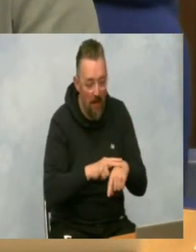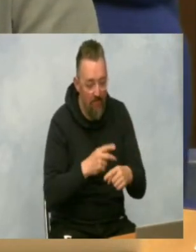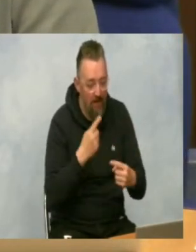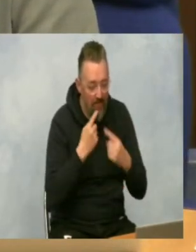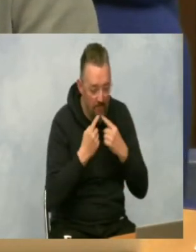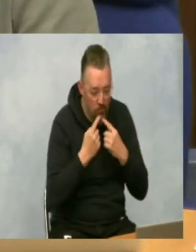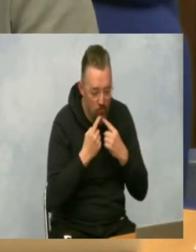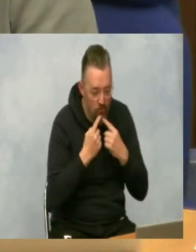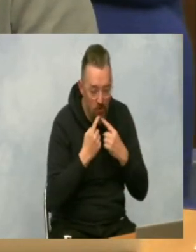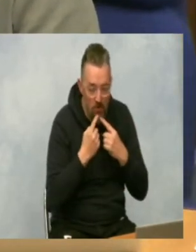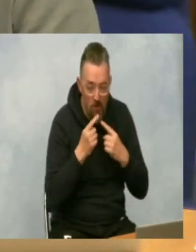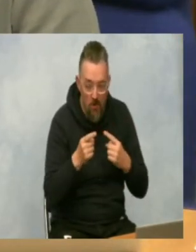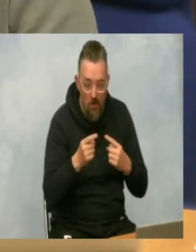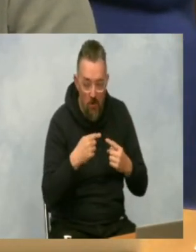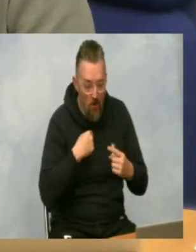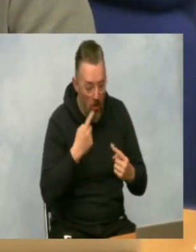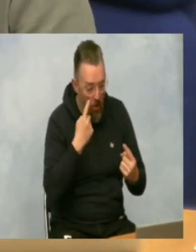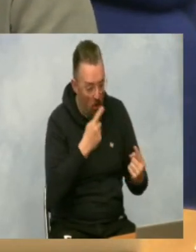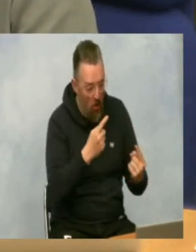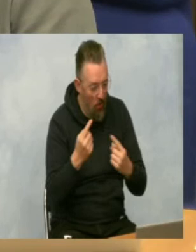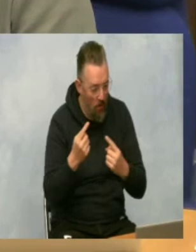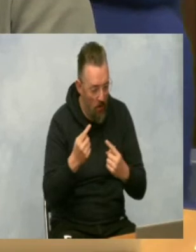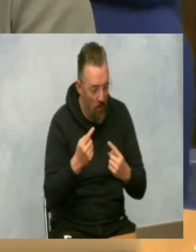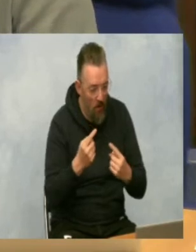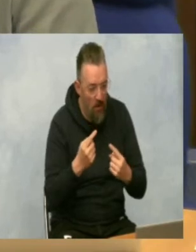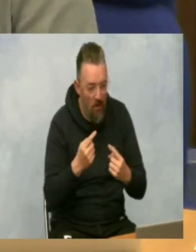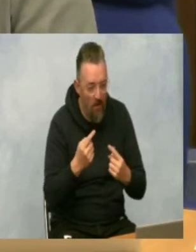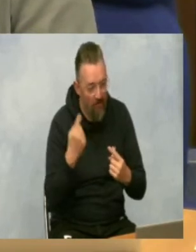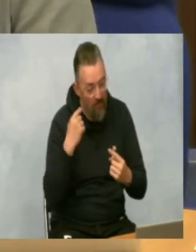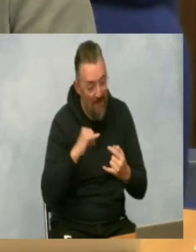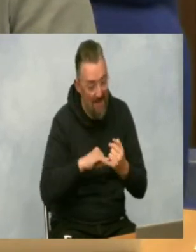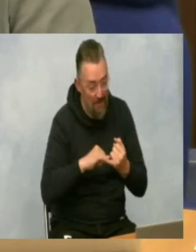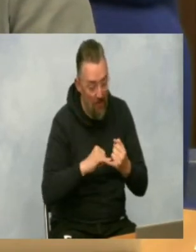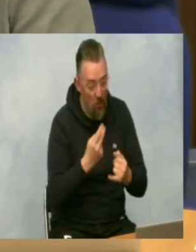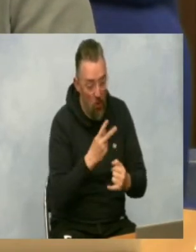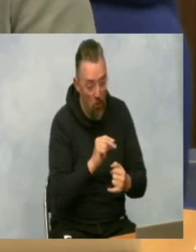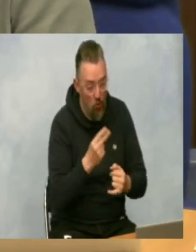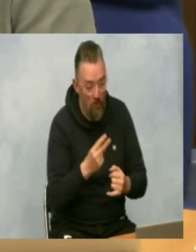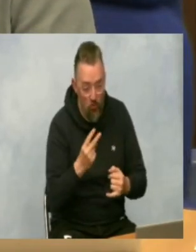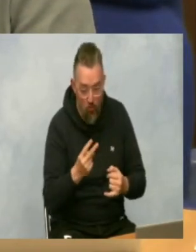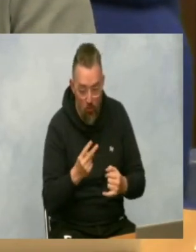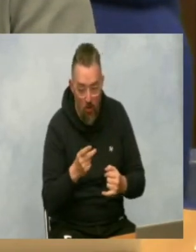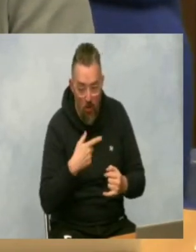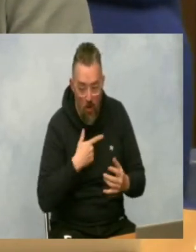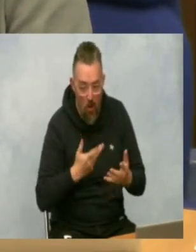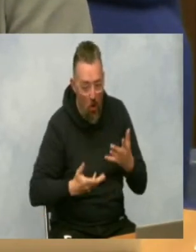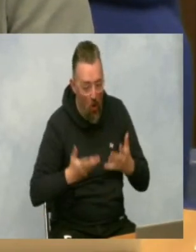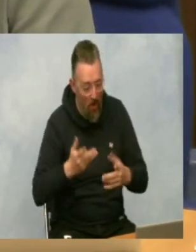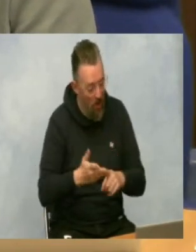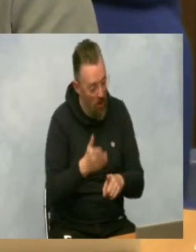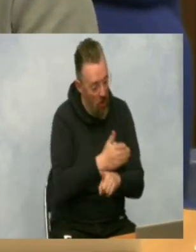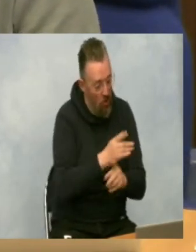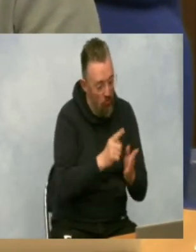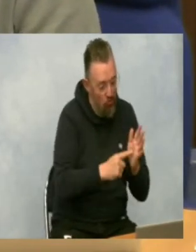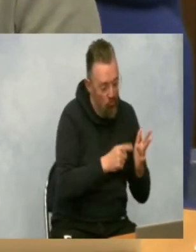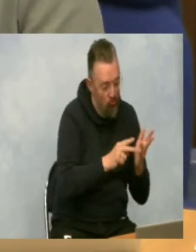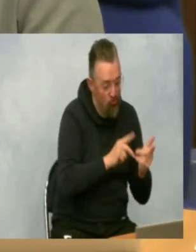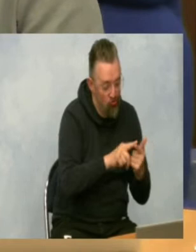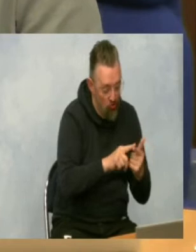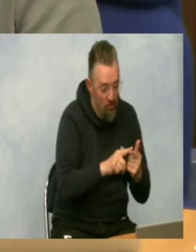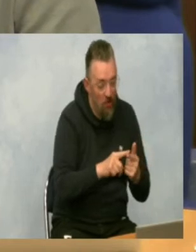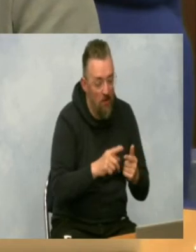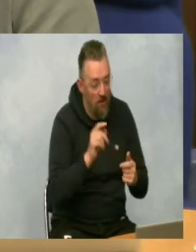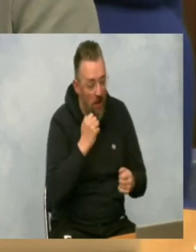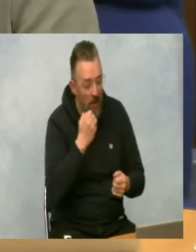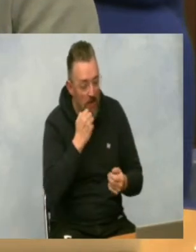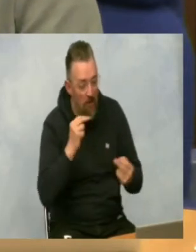that looking at our staffing watch information at September 22 and comparing that with June 22 figures, there's a slight decrease